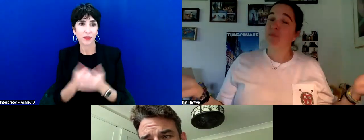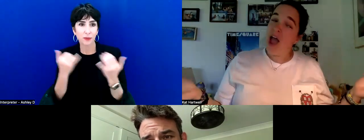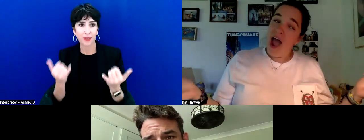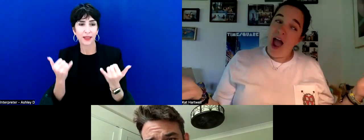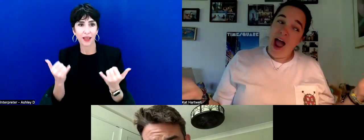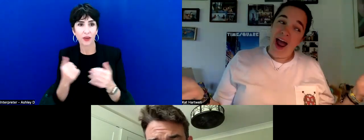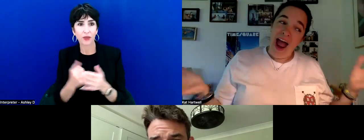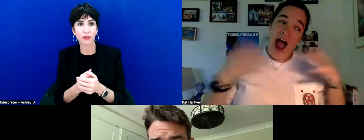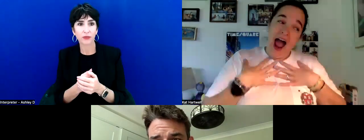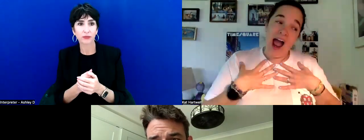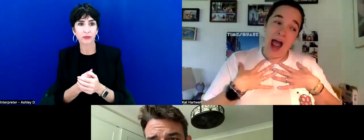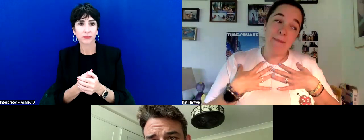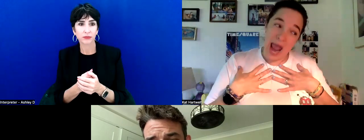now